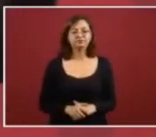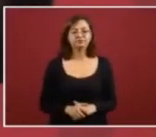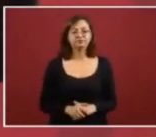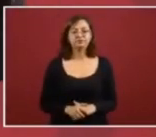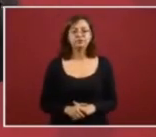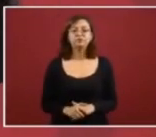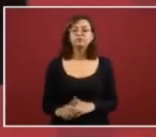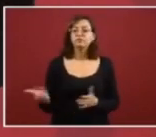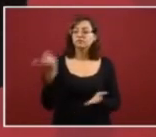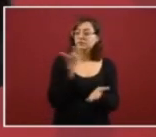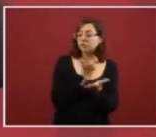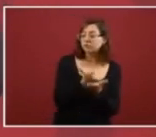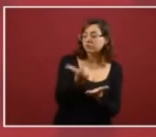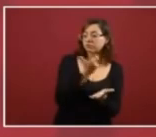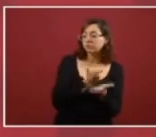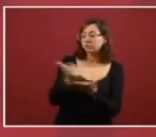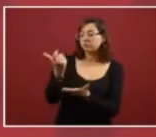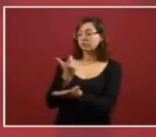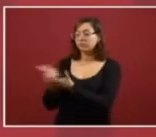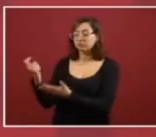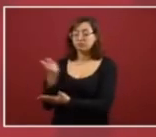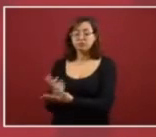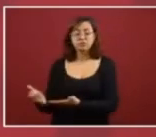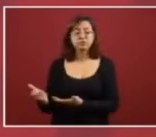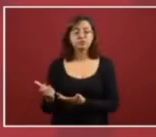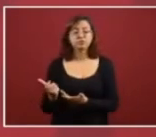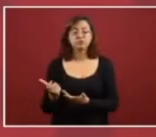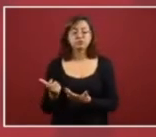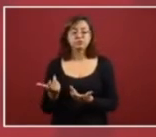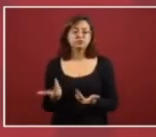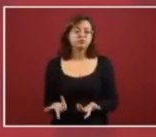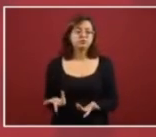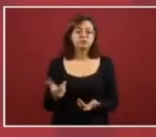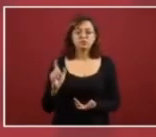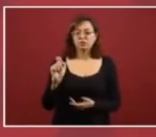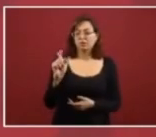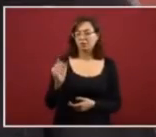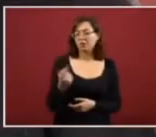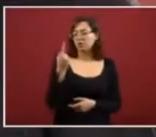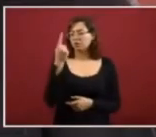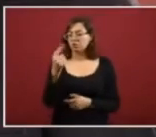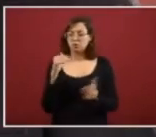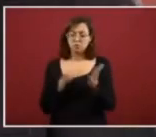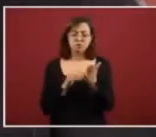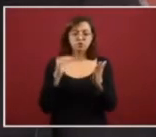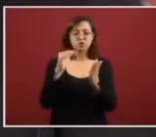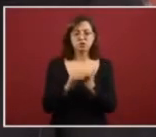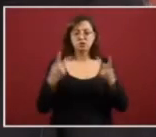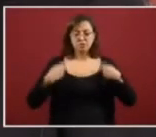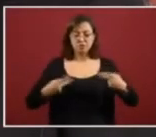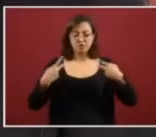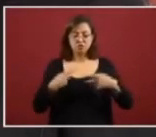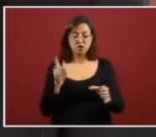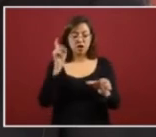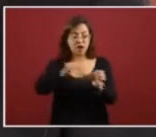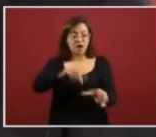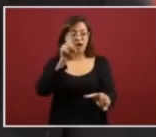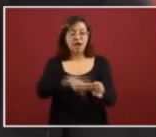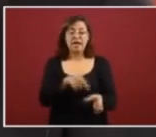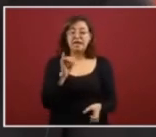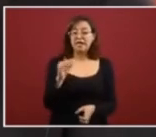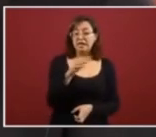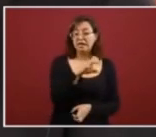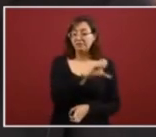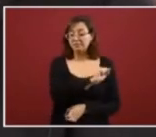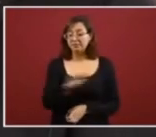200,000 of the others. And the salary promedio de los cerca de 21 millones around 21 de afiliados al Seguro Social